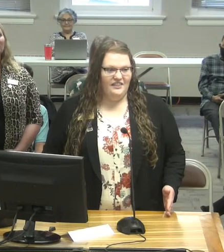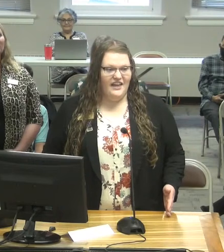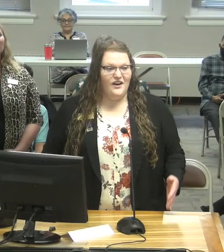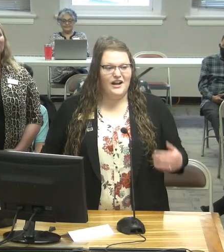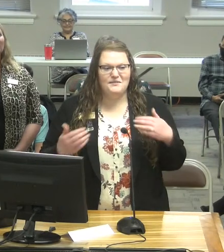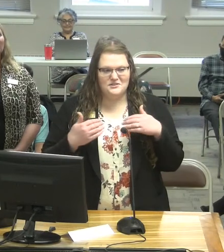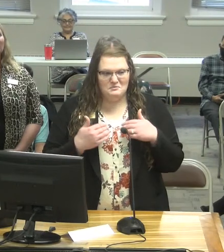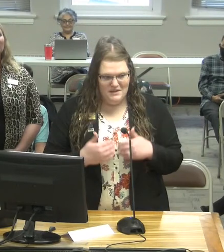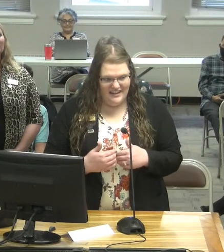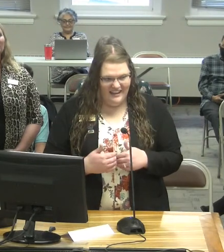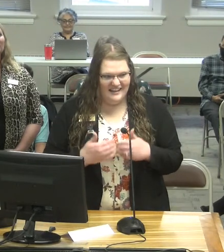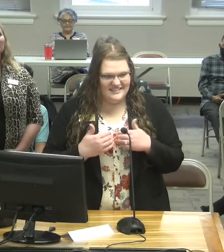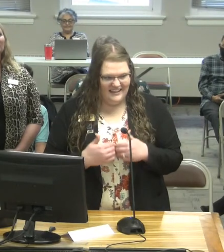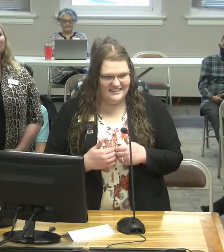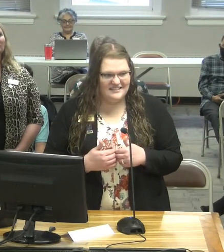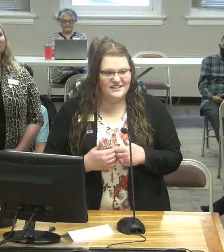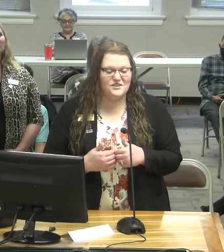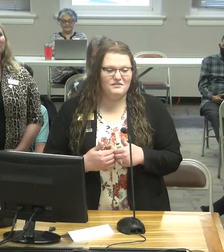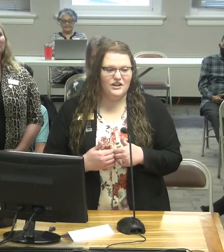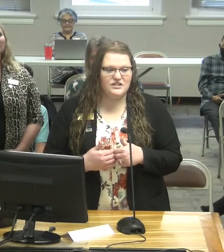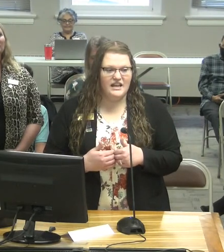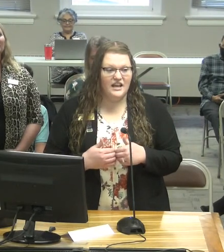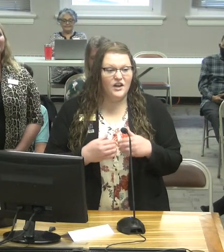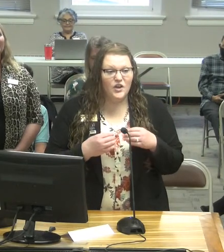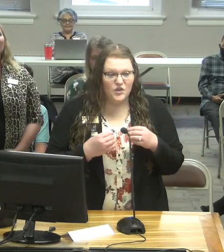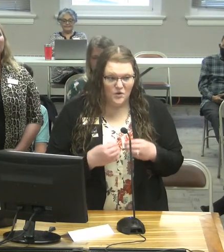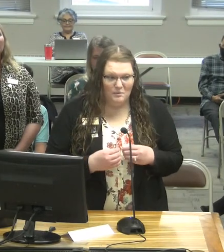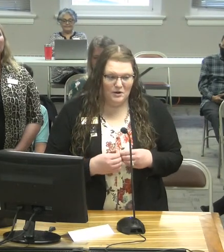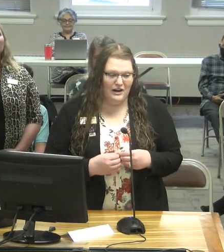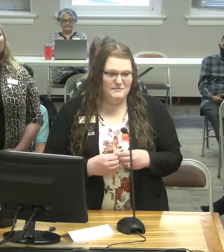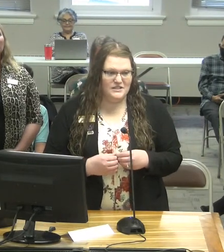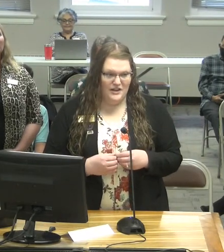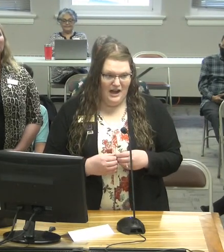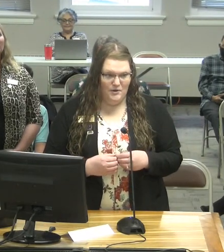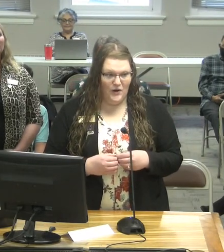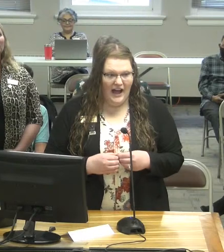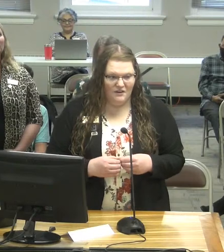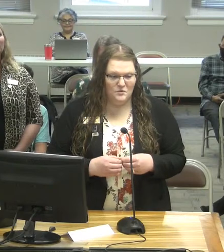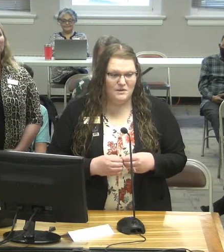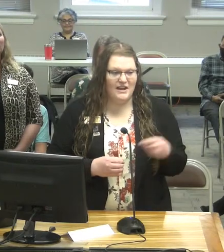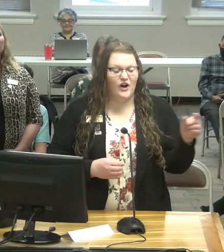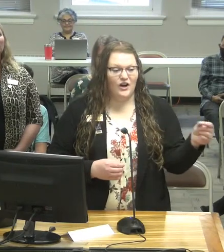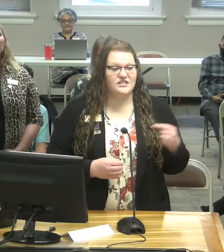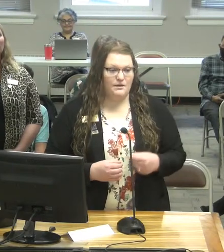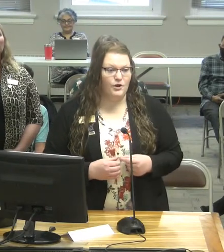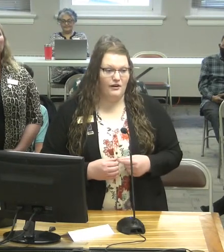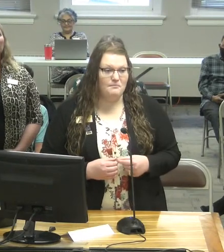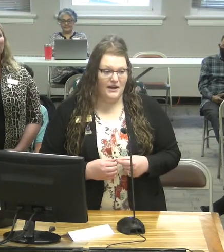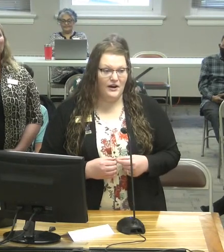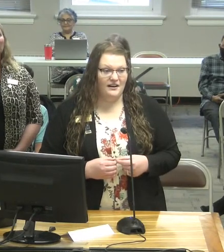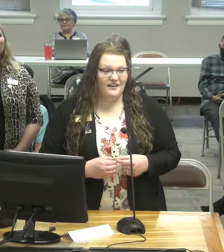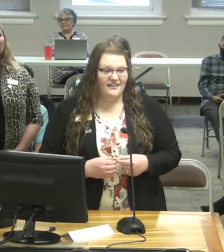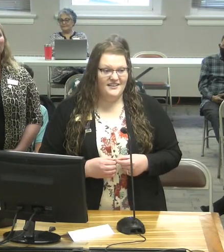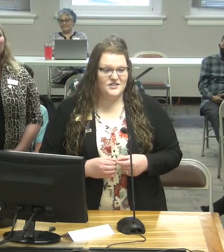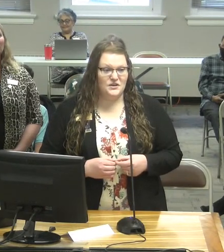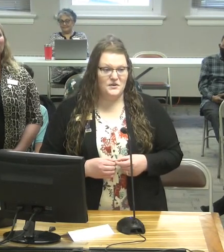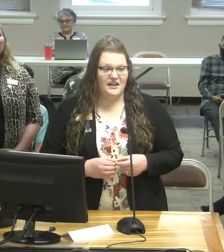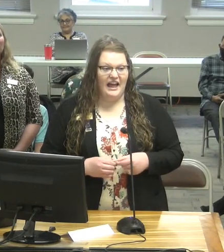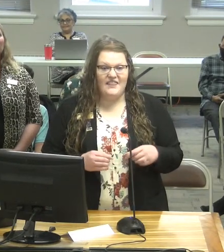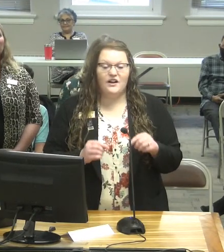over they are coming to me as the Kansas teacher of the year saying your program is phenomenal how do we make our state program better